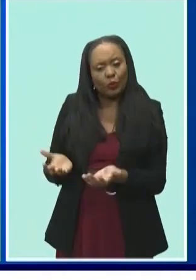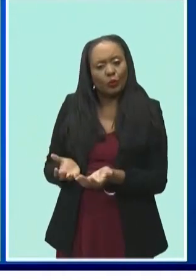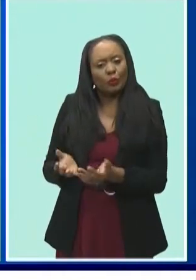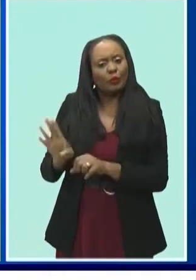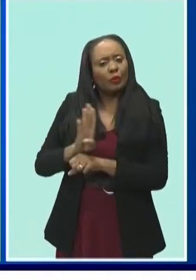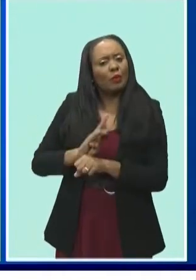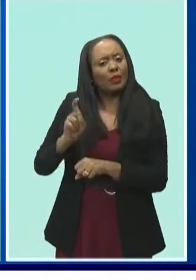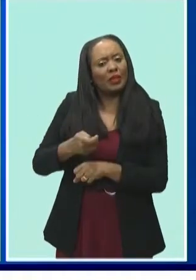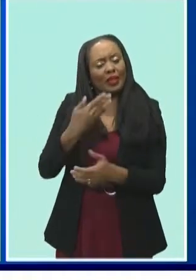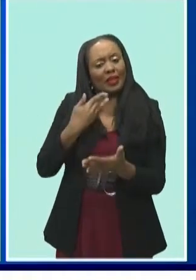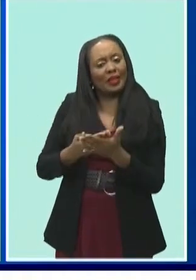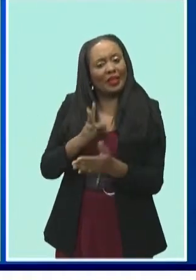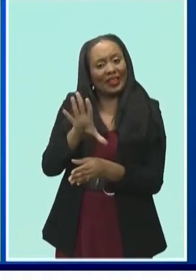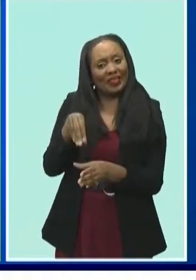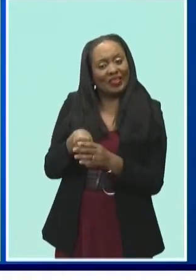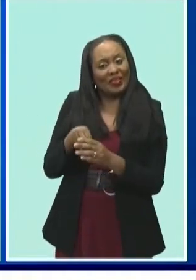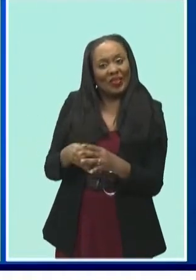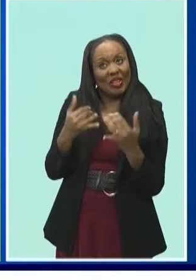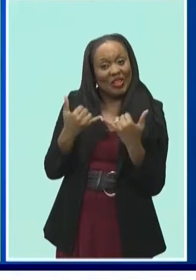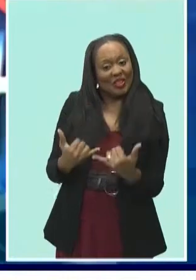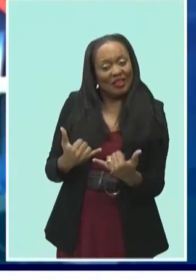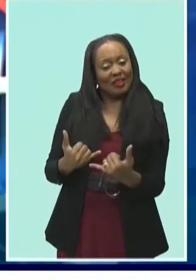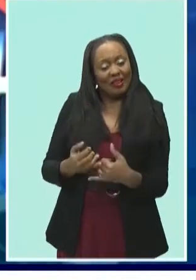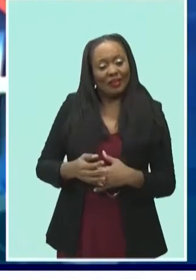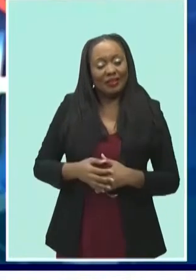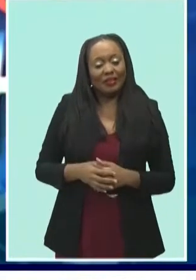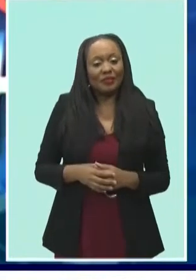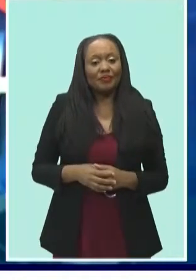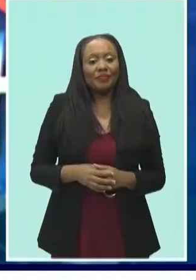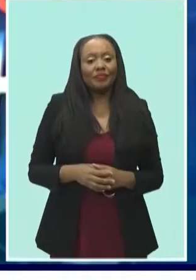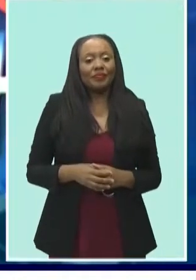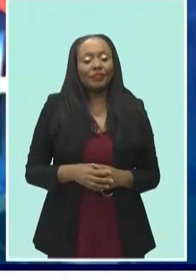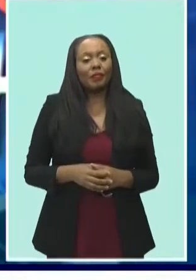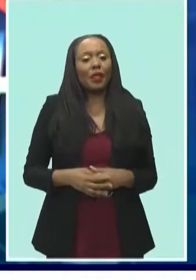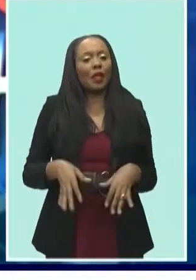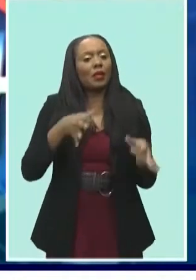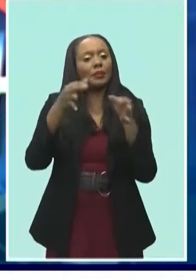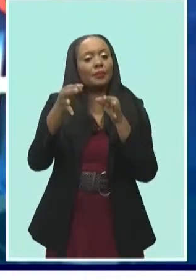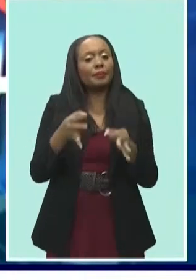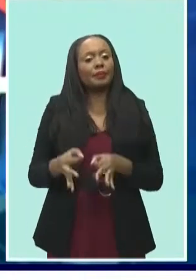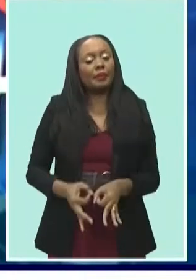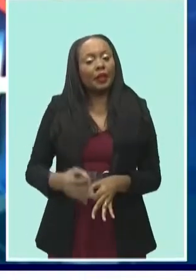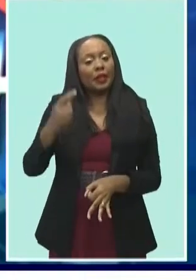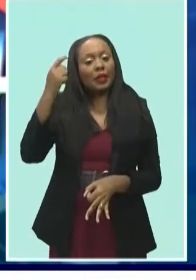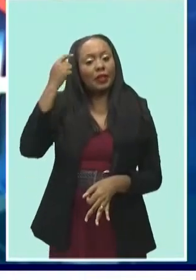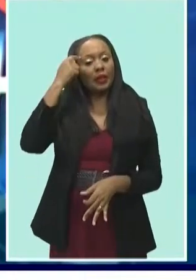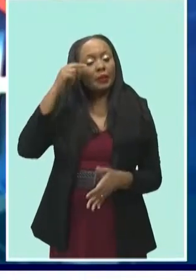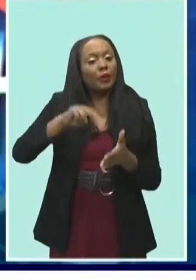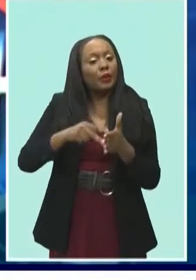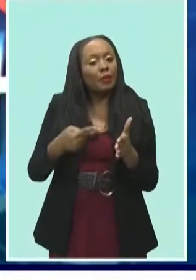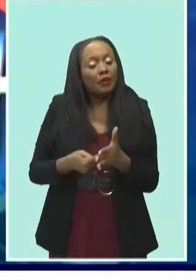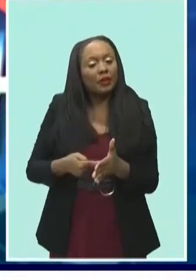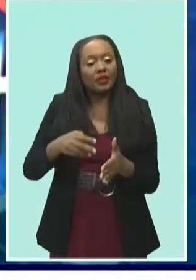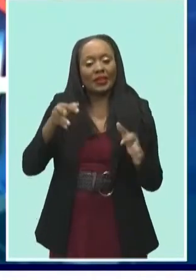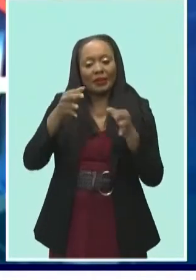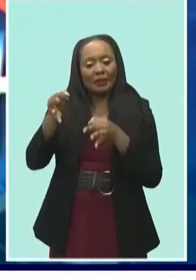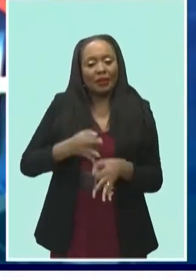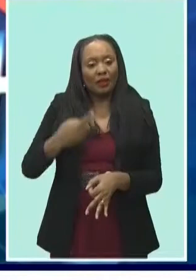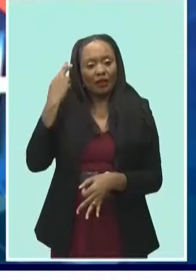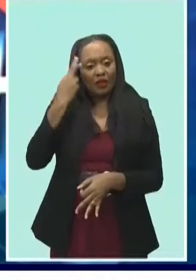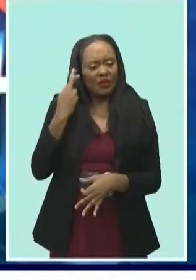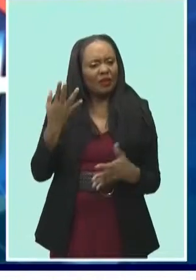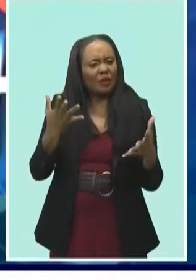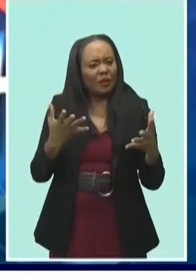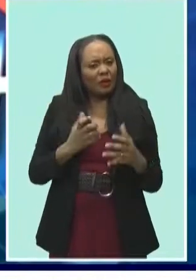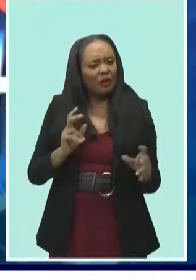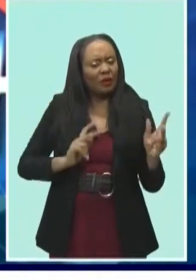of investment at this point in time. And explaining the purpose for the town hall meeting, Mr. Jordan says they want the residents